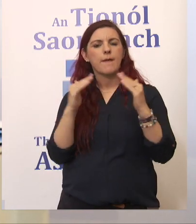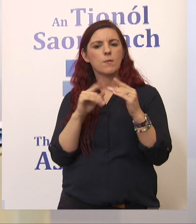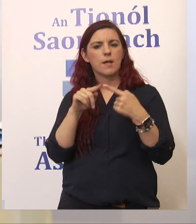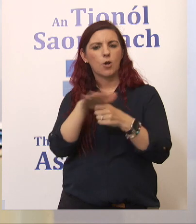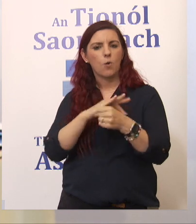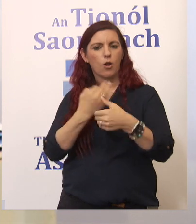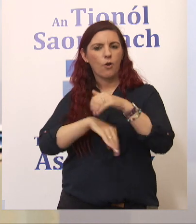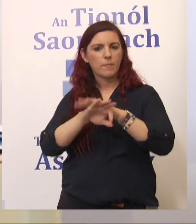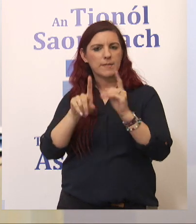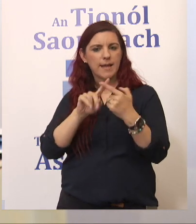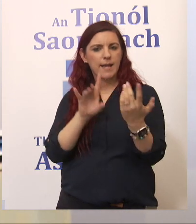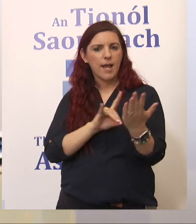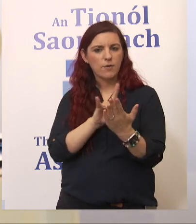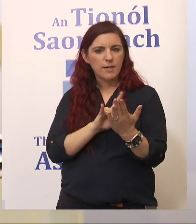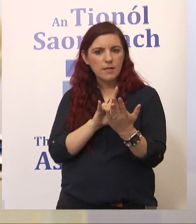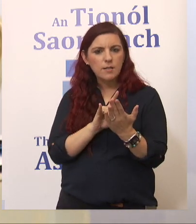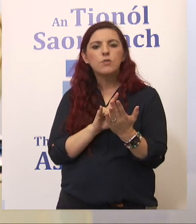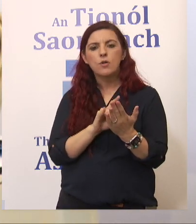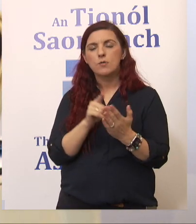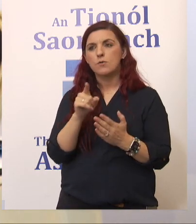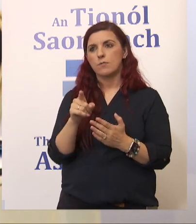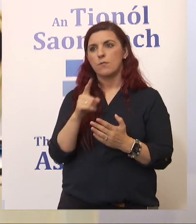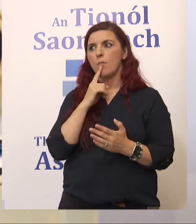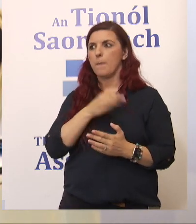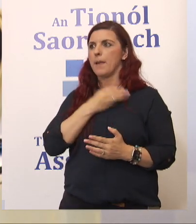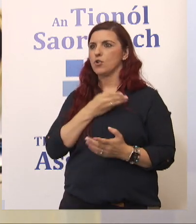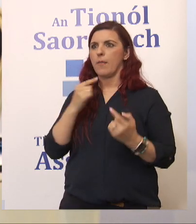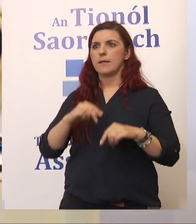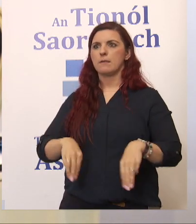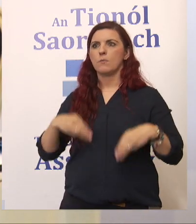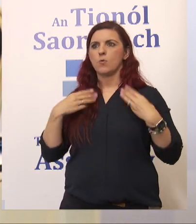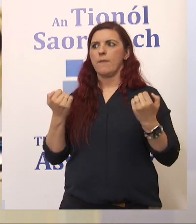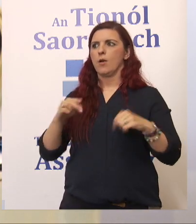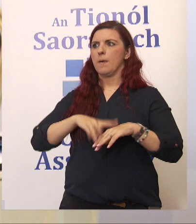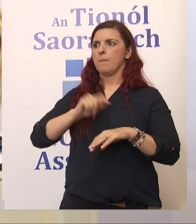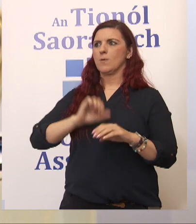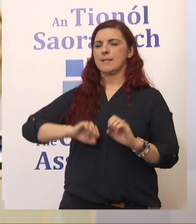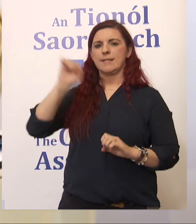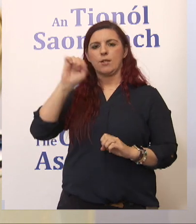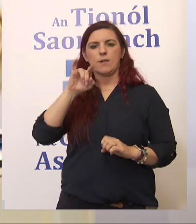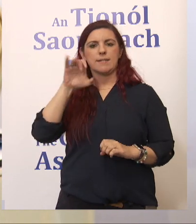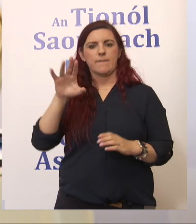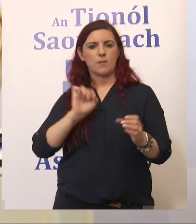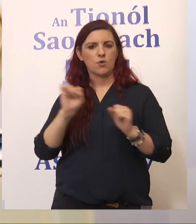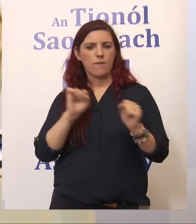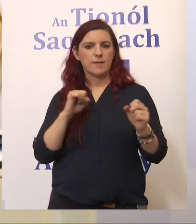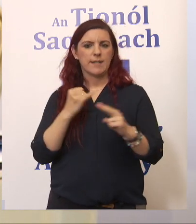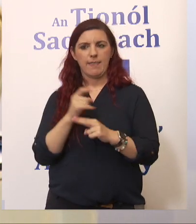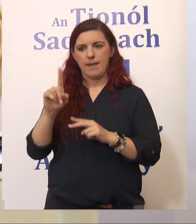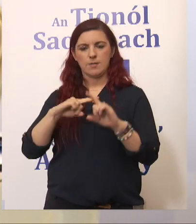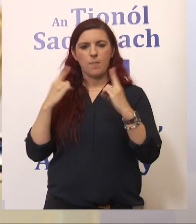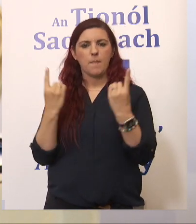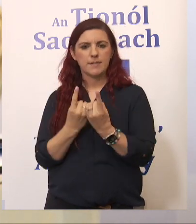and Heritage. It does give me great pleasure to have with us this morning the most senior civil servant in that